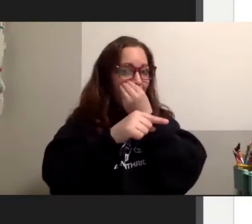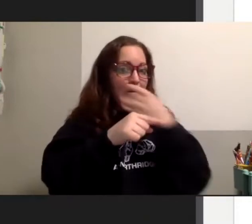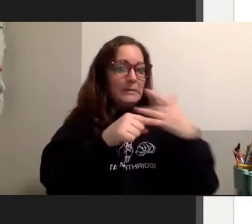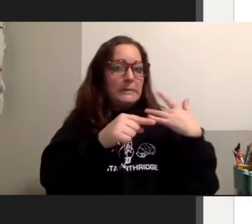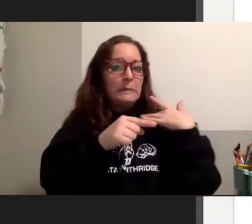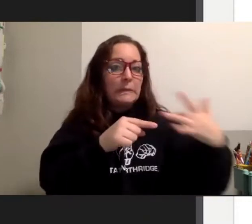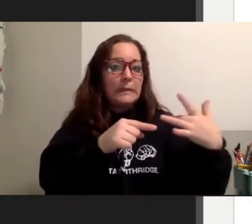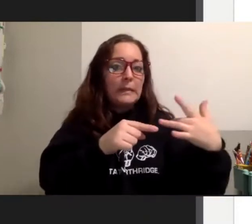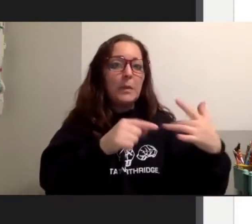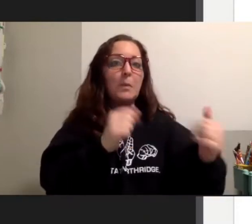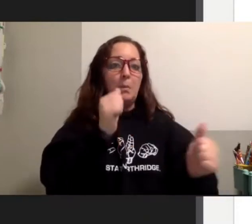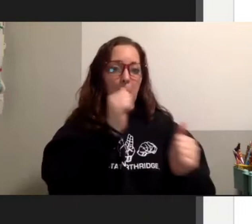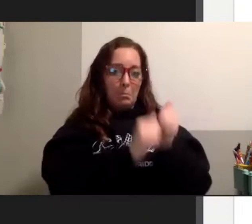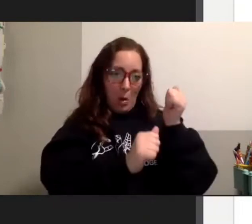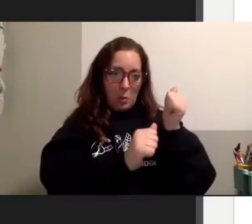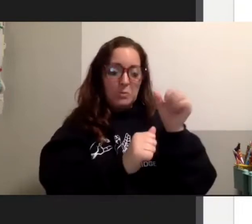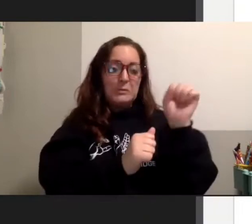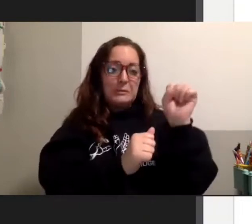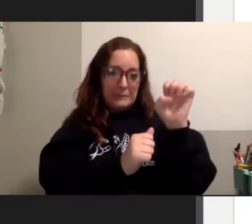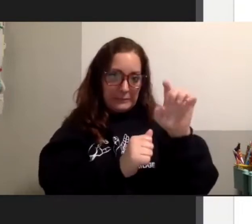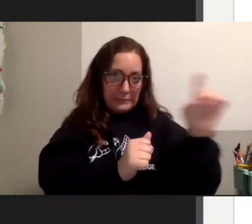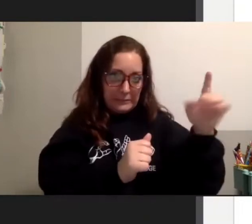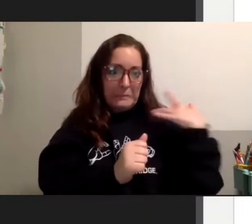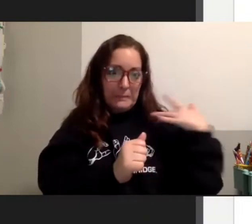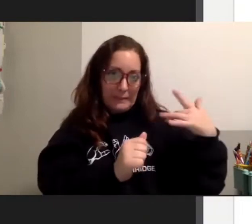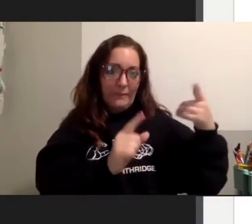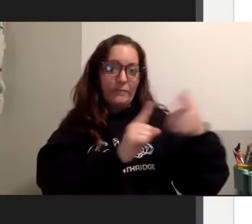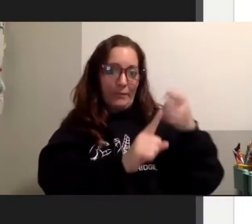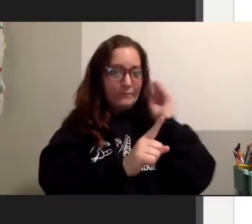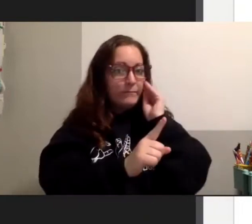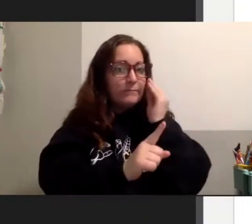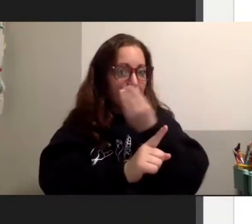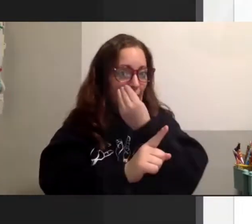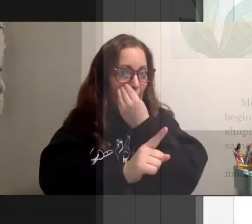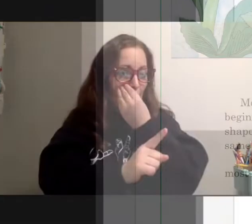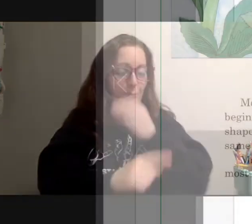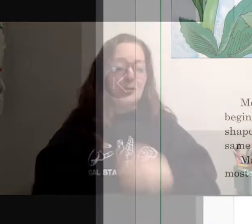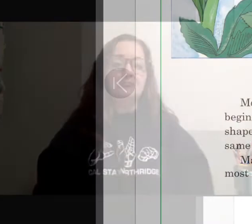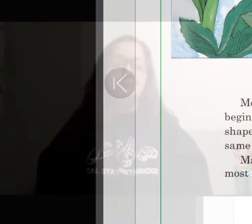Flowers are where most seeds begin.